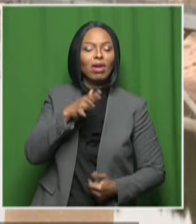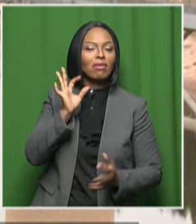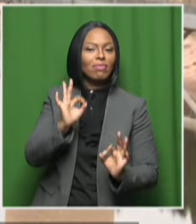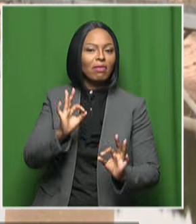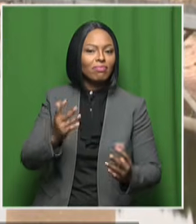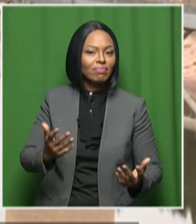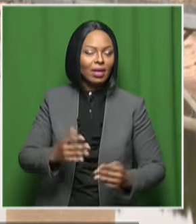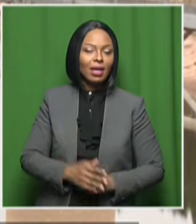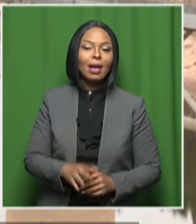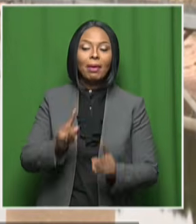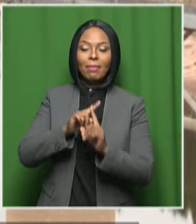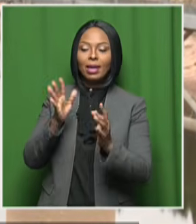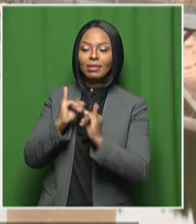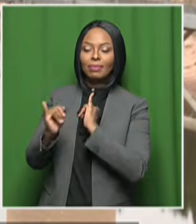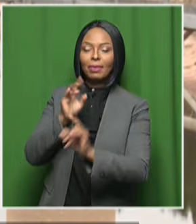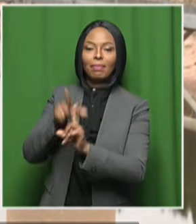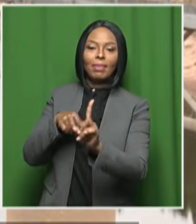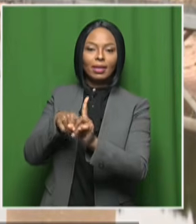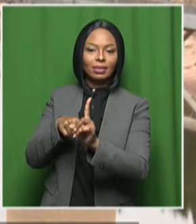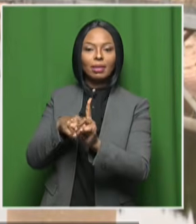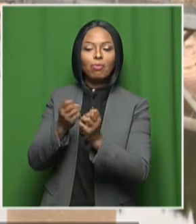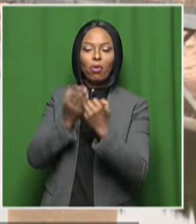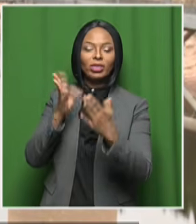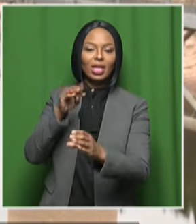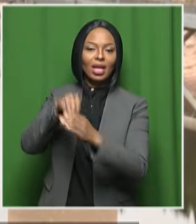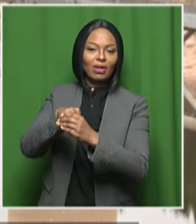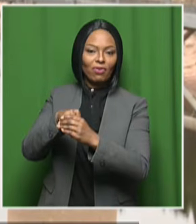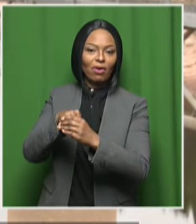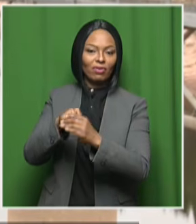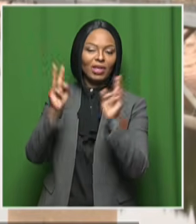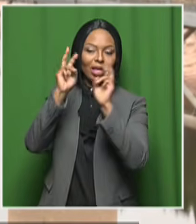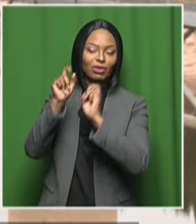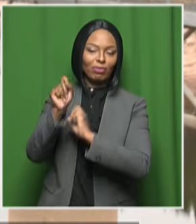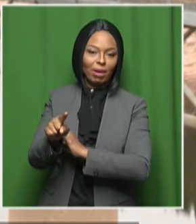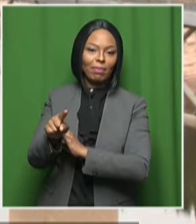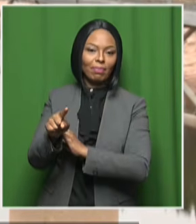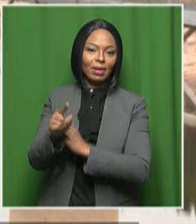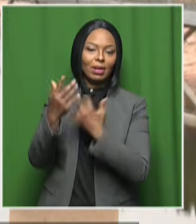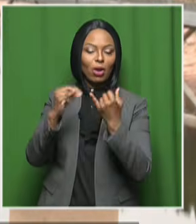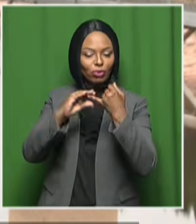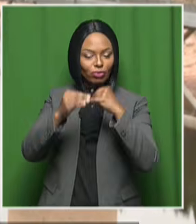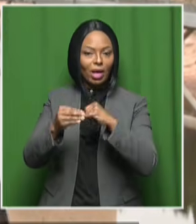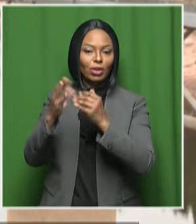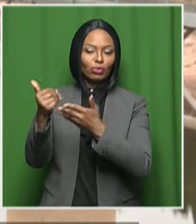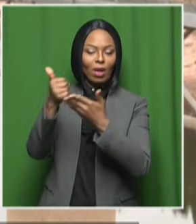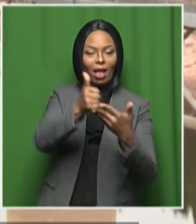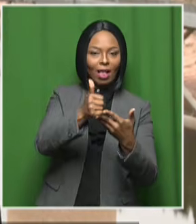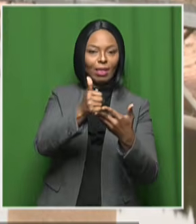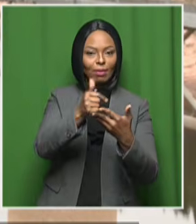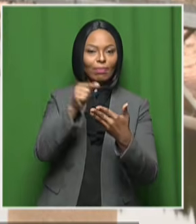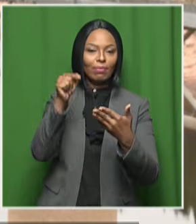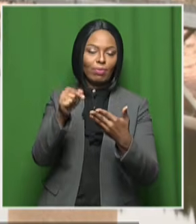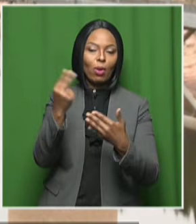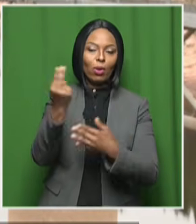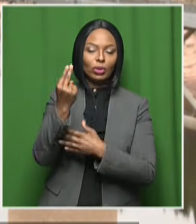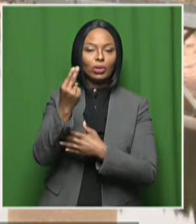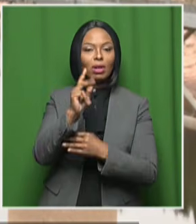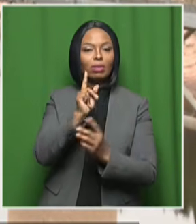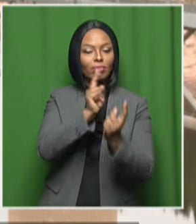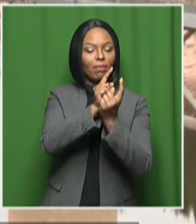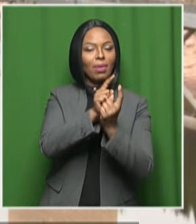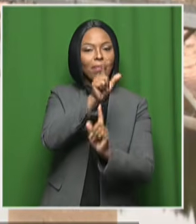to somebody who's been very active, involved in this and, you know, trying to assist the situation, and also to talk to tourism, because